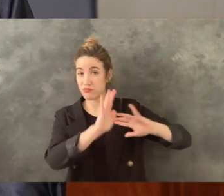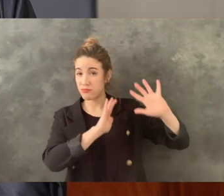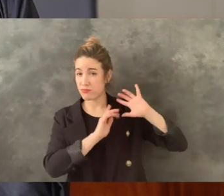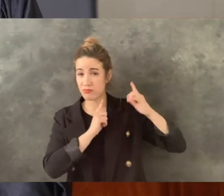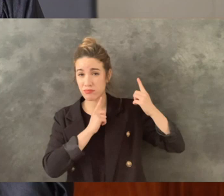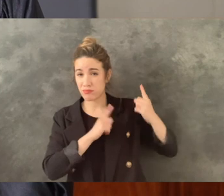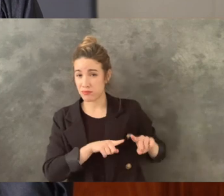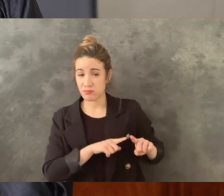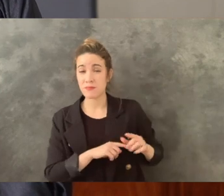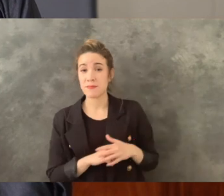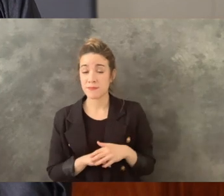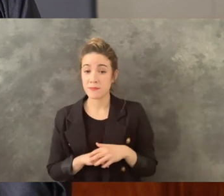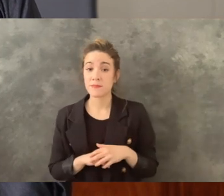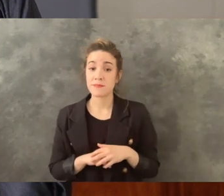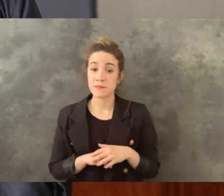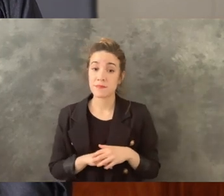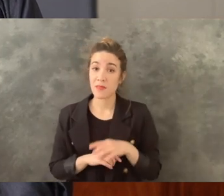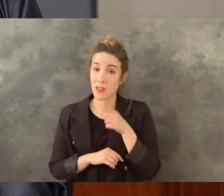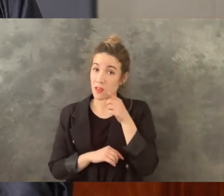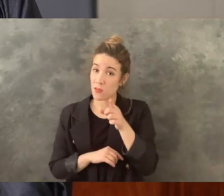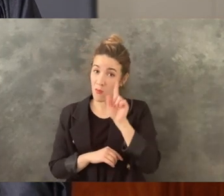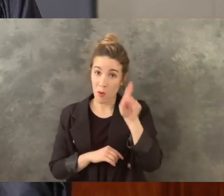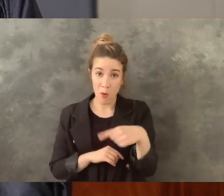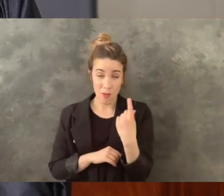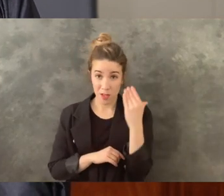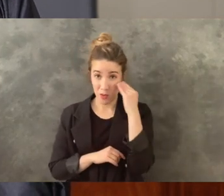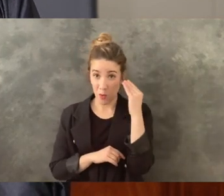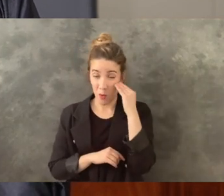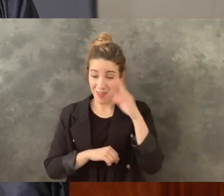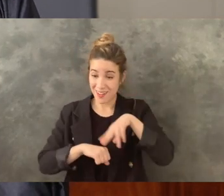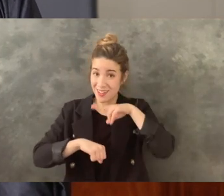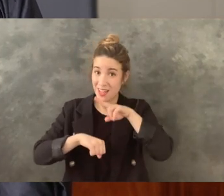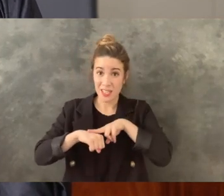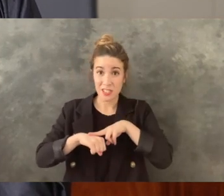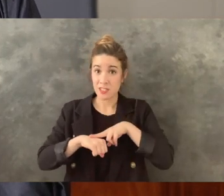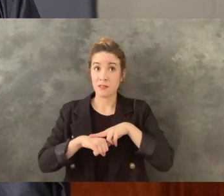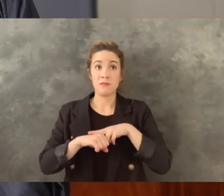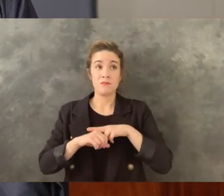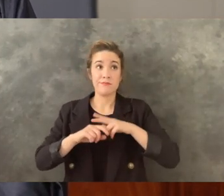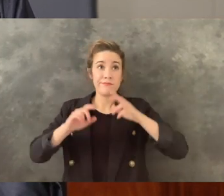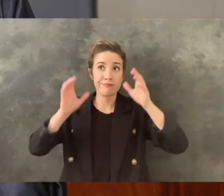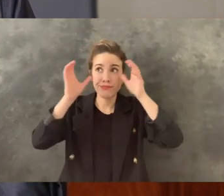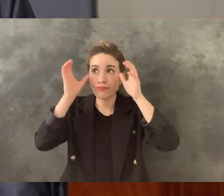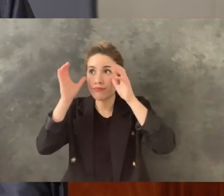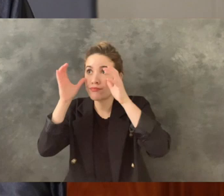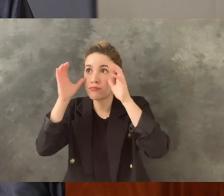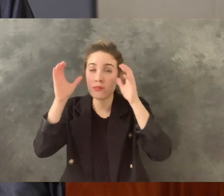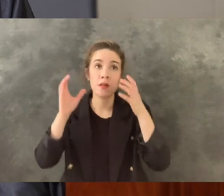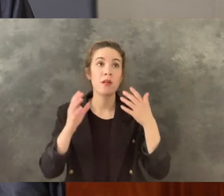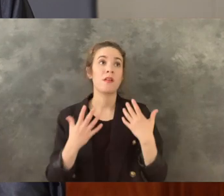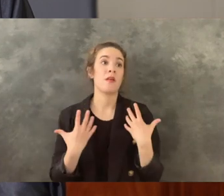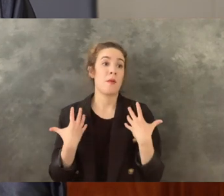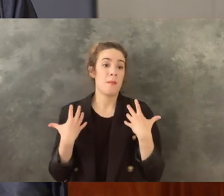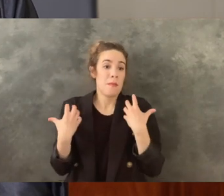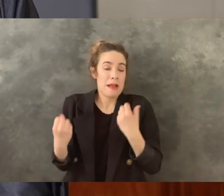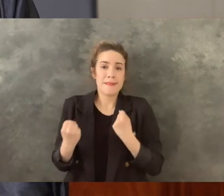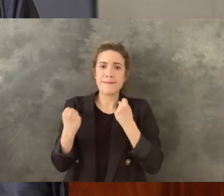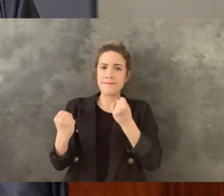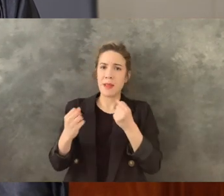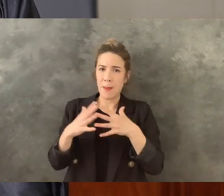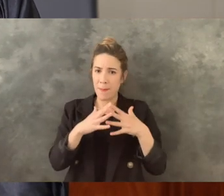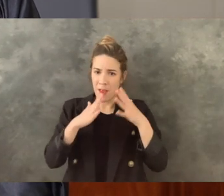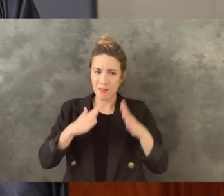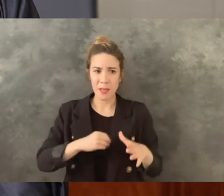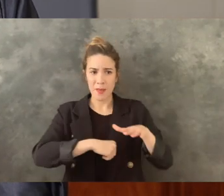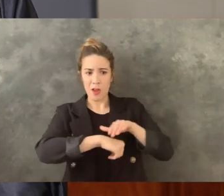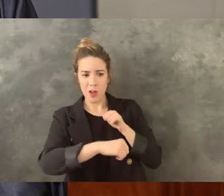in Pennsylvania. You've only known a nation on alert, where brave Americans have been called